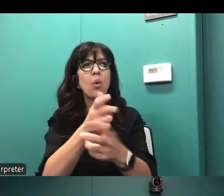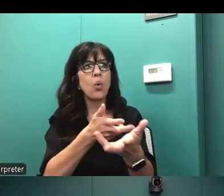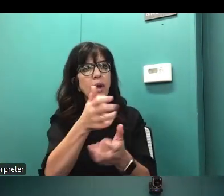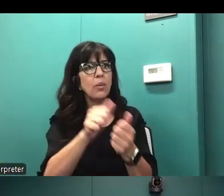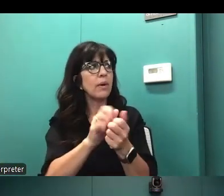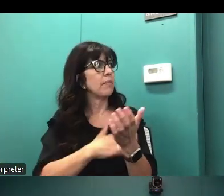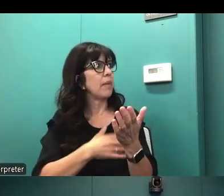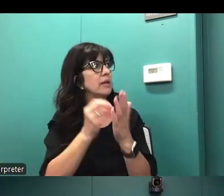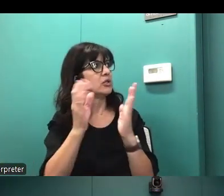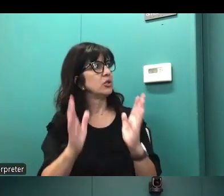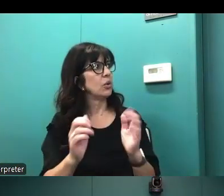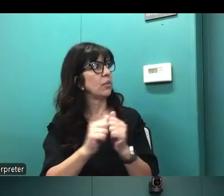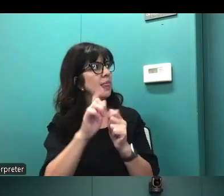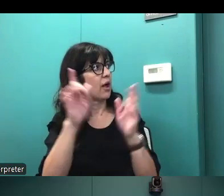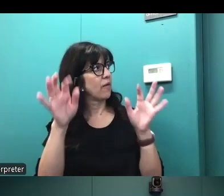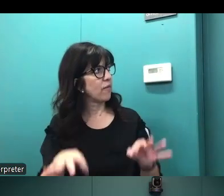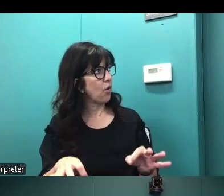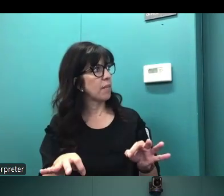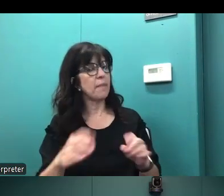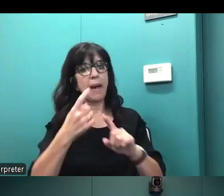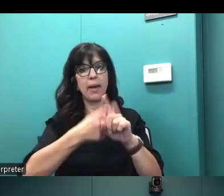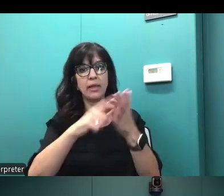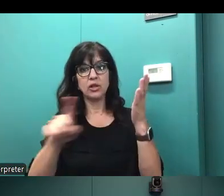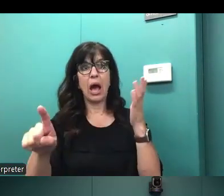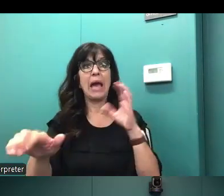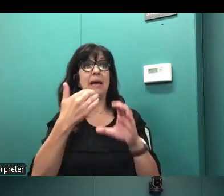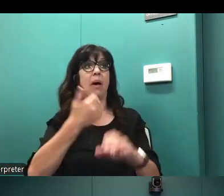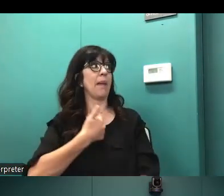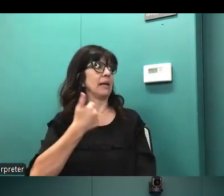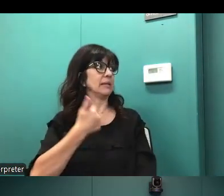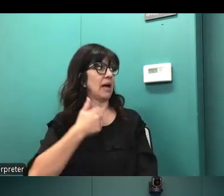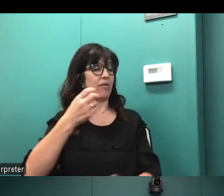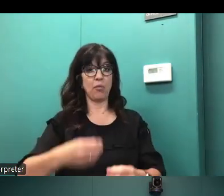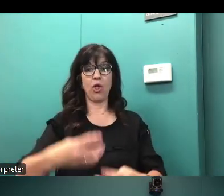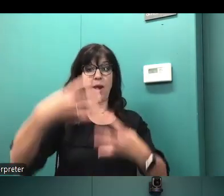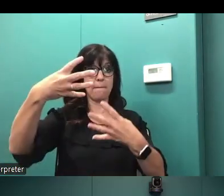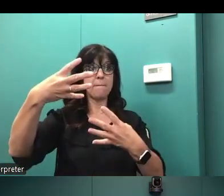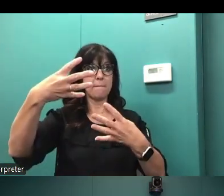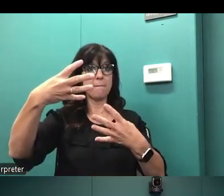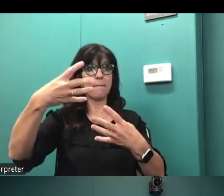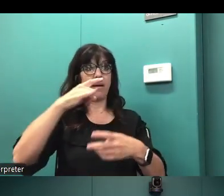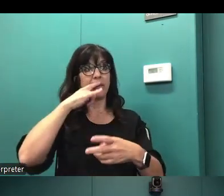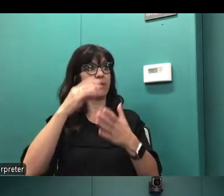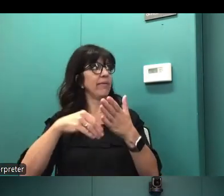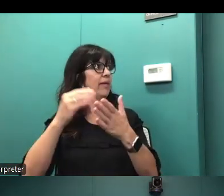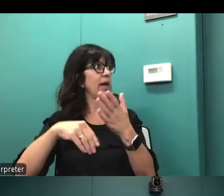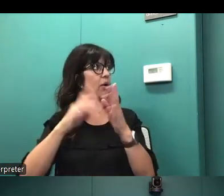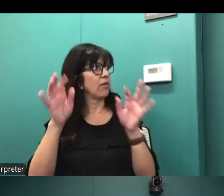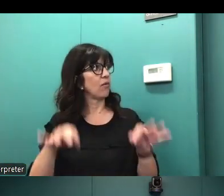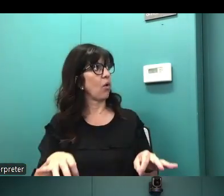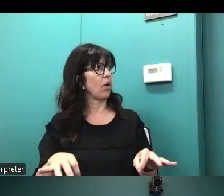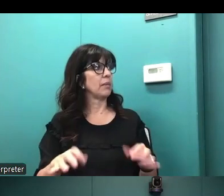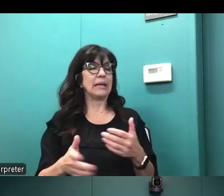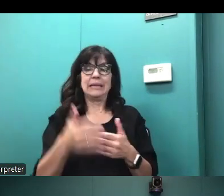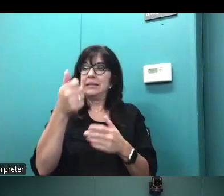and I'm doing their form, so that my monthly check-in, I email it to myself, pull it up on my email, have a kid fill out a form. That's